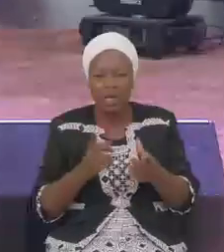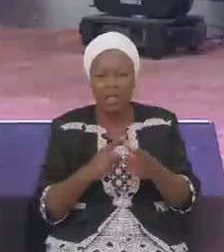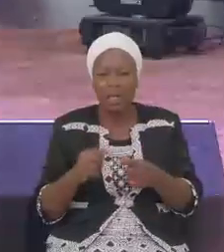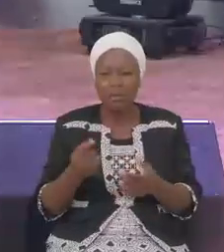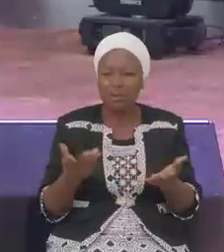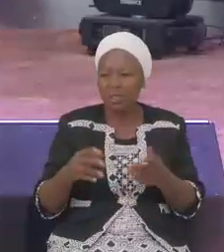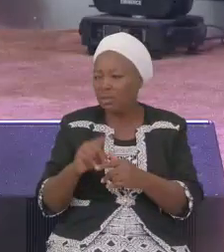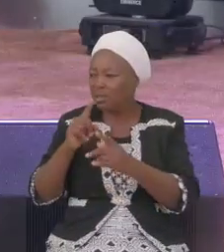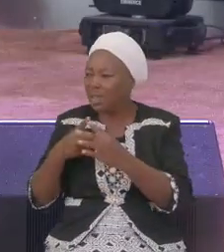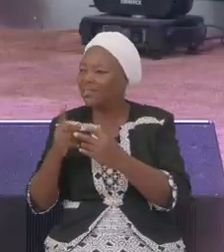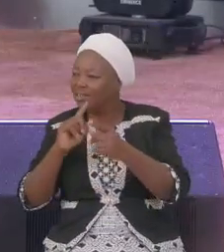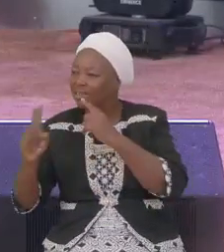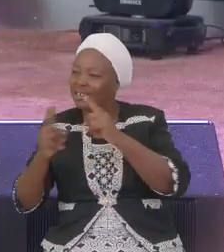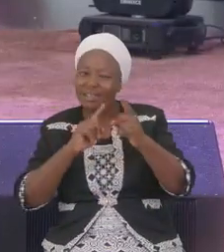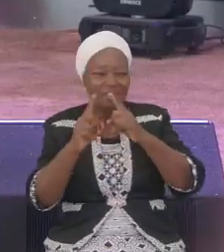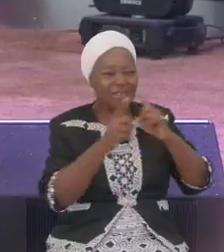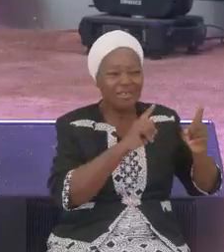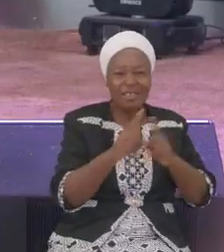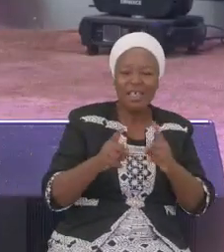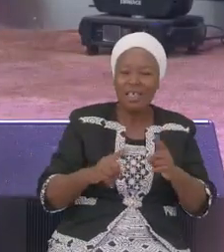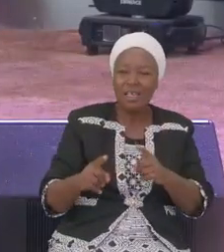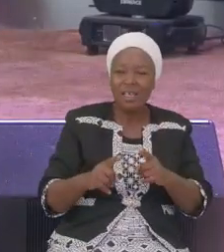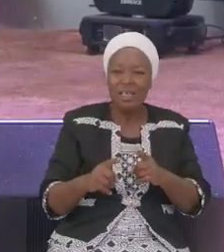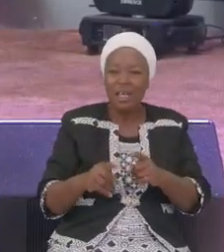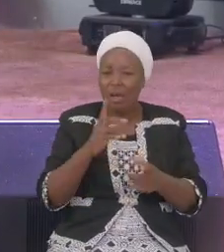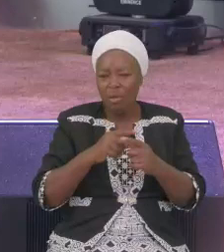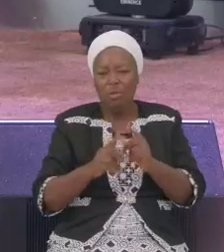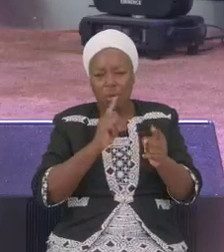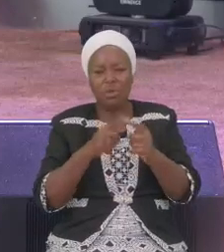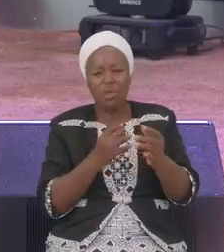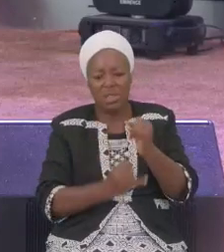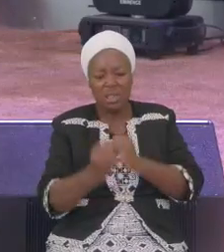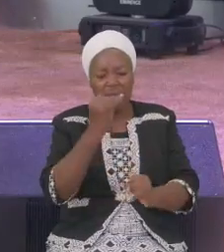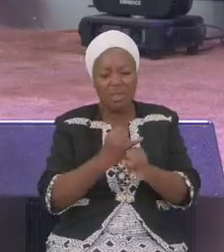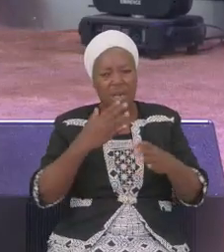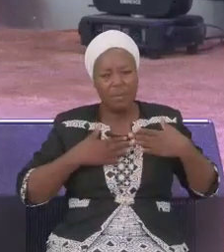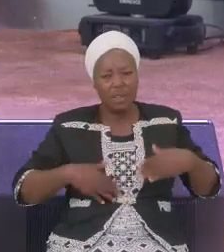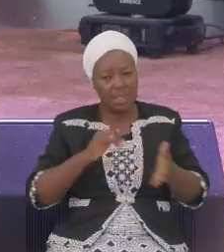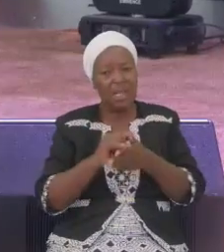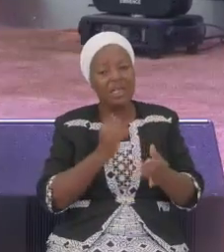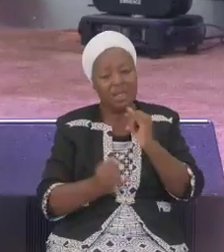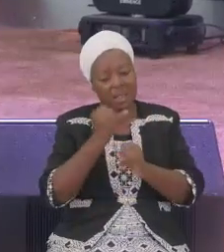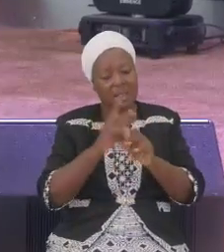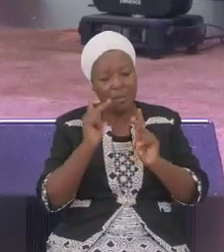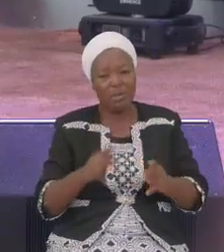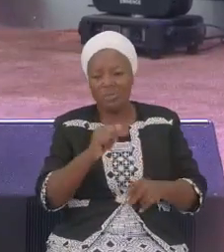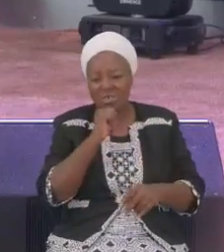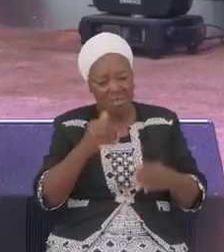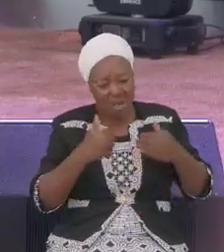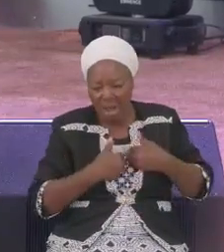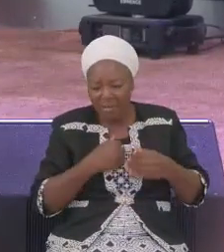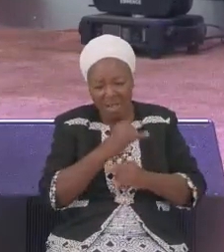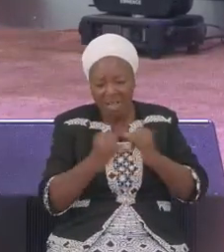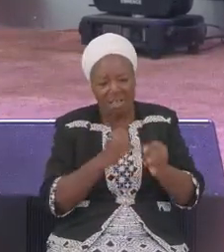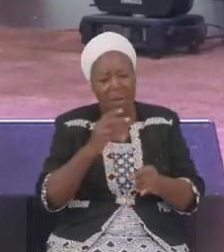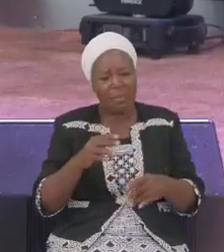talking to international body. International body will not have salvation, sanctification, Holy Ghost, baptism, power from on high. Run